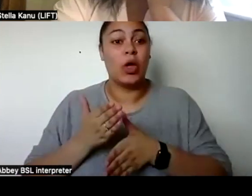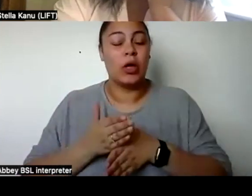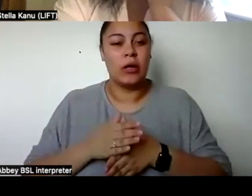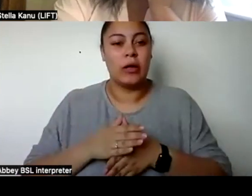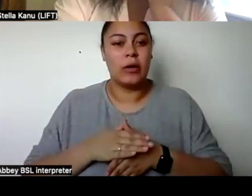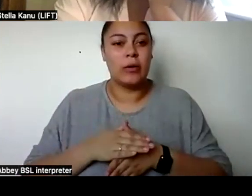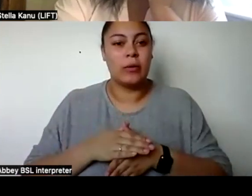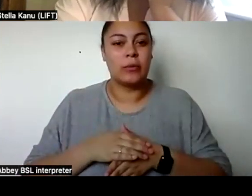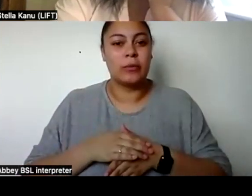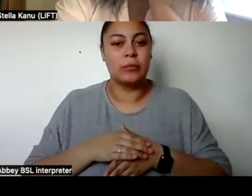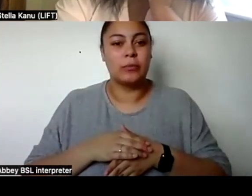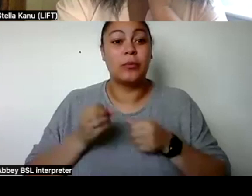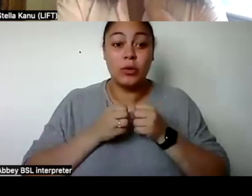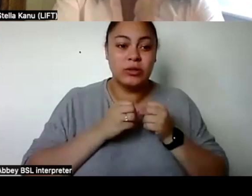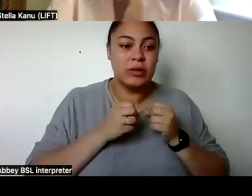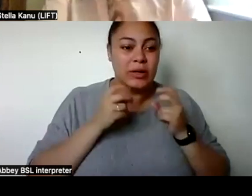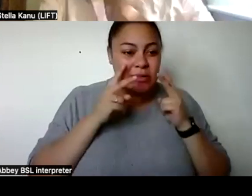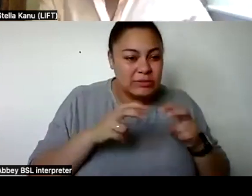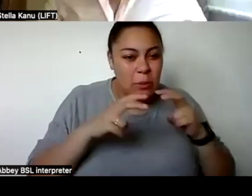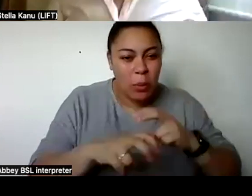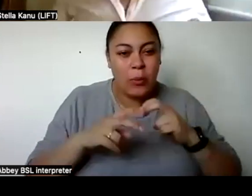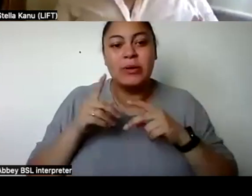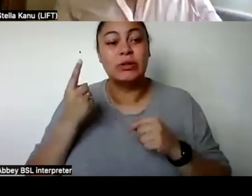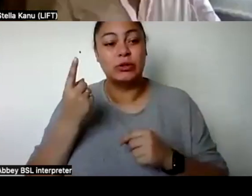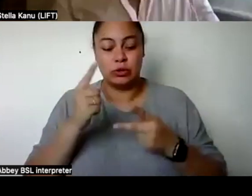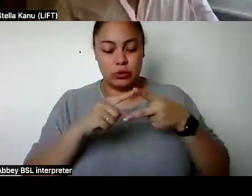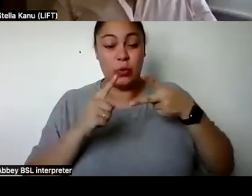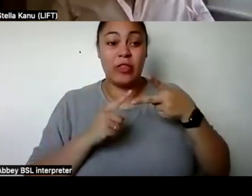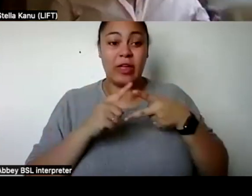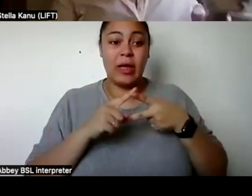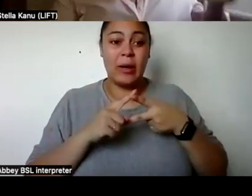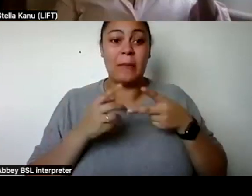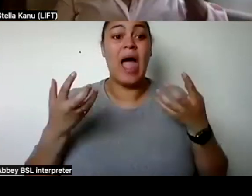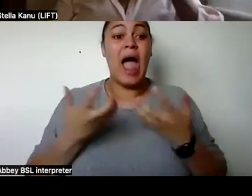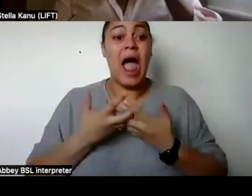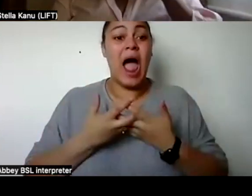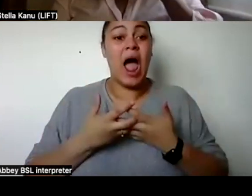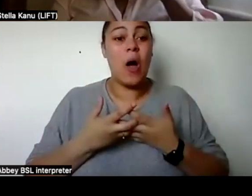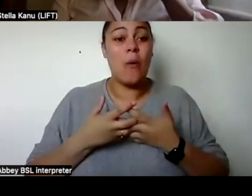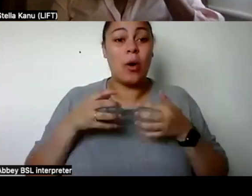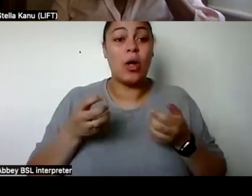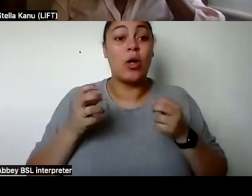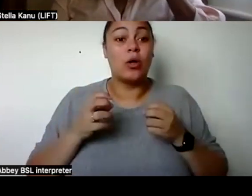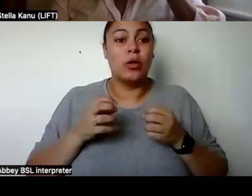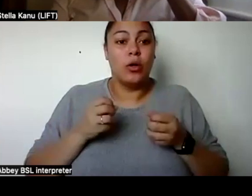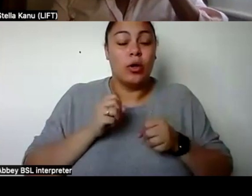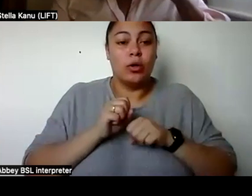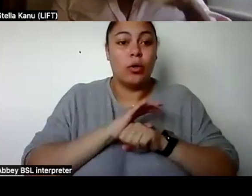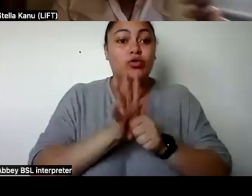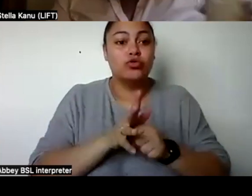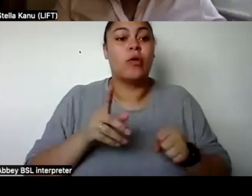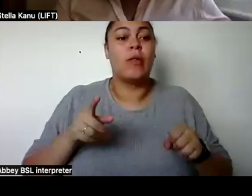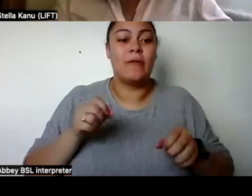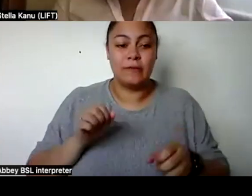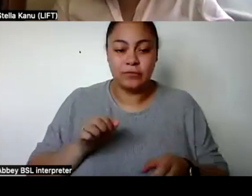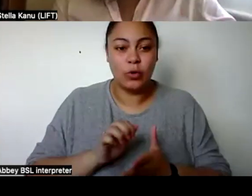are going to explore together two themes. The first theme is about how cultural organisations are making those fundamental shifts to